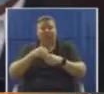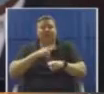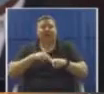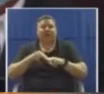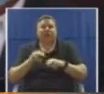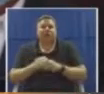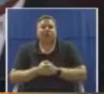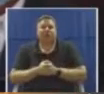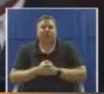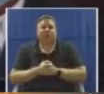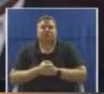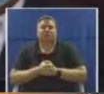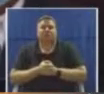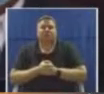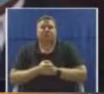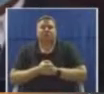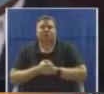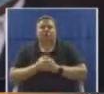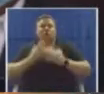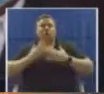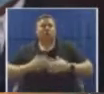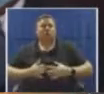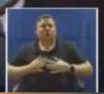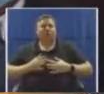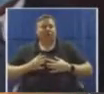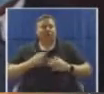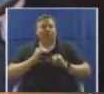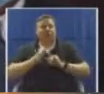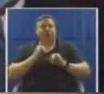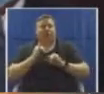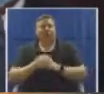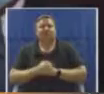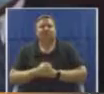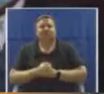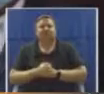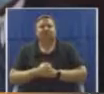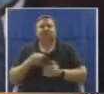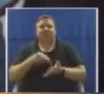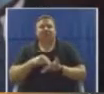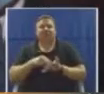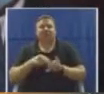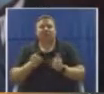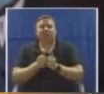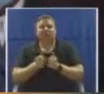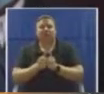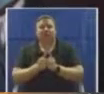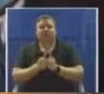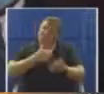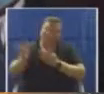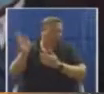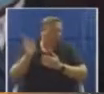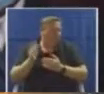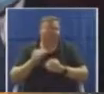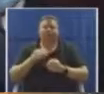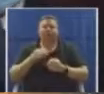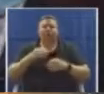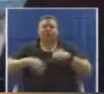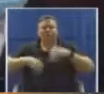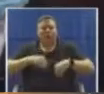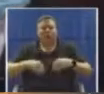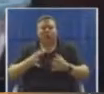at this great, desperate humanitarian crisis. Let us stand together and say, Panzi corruption and looting.